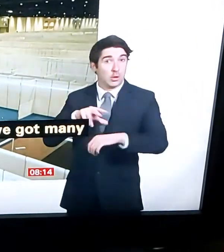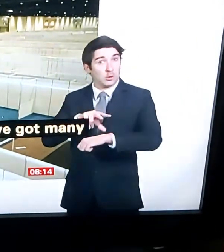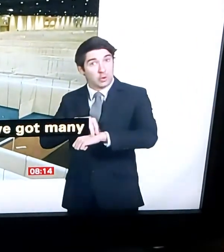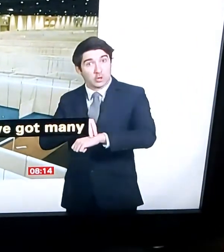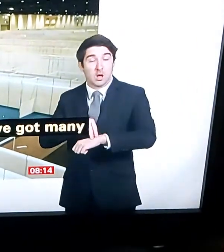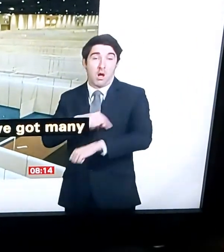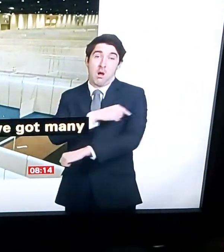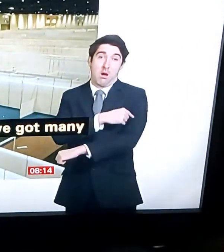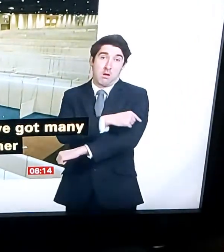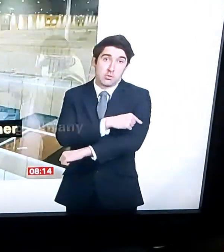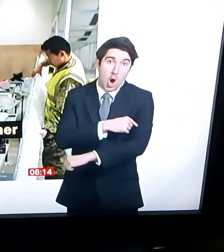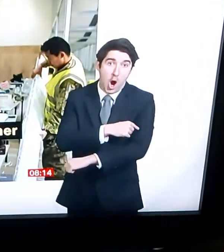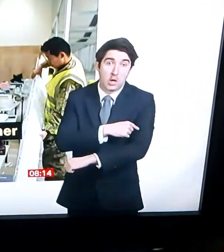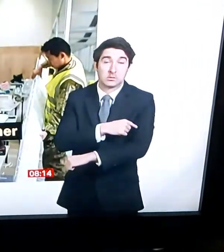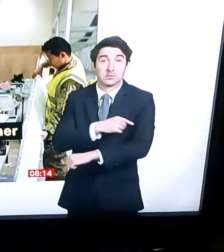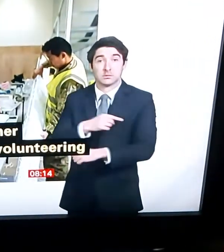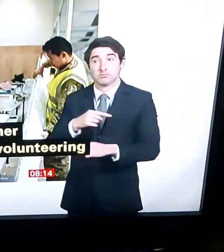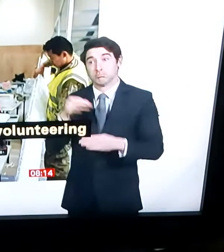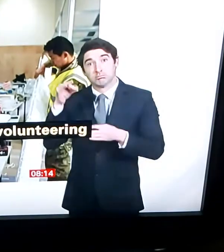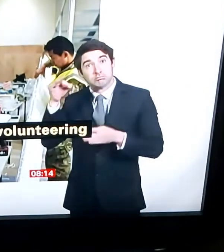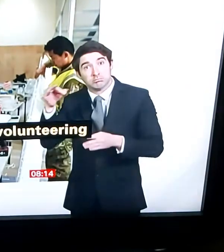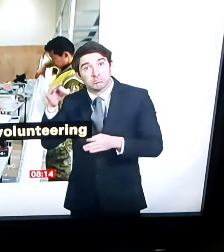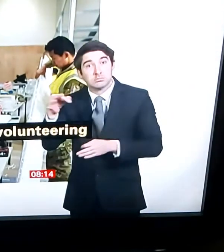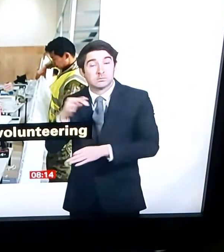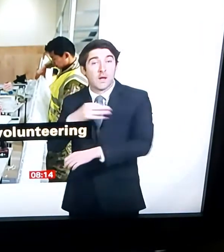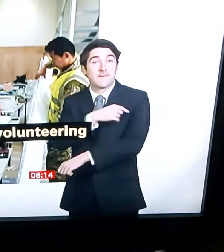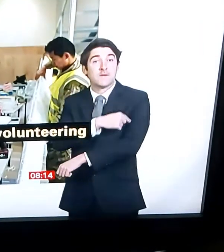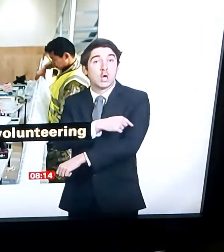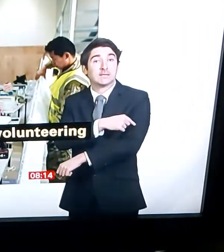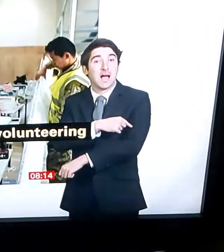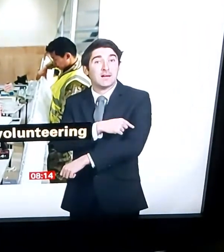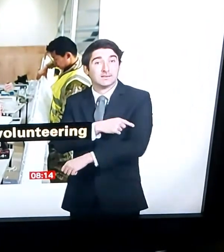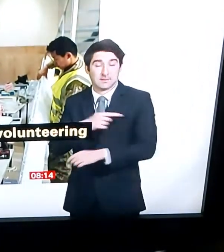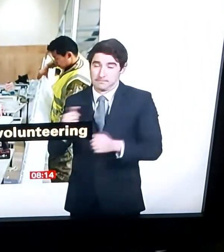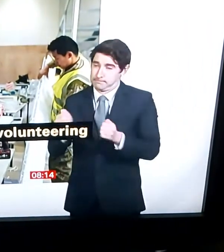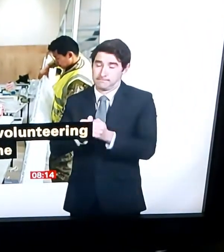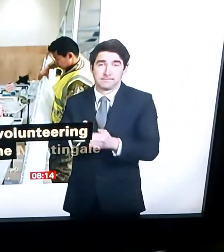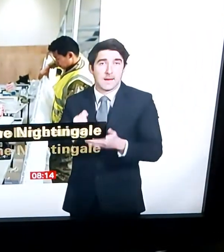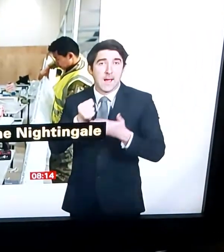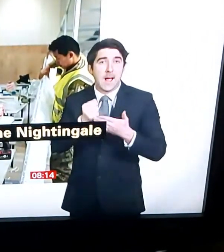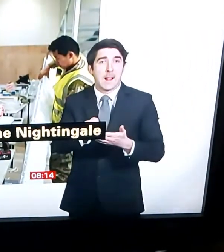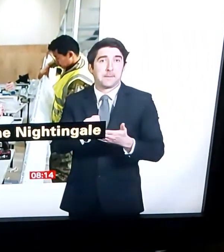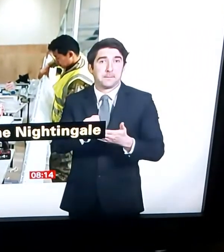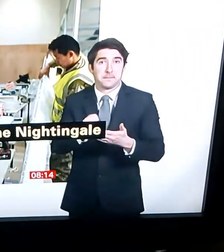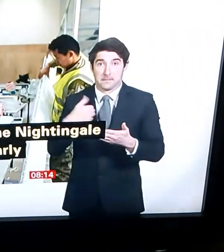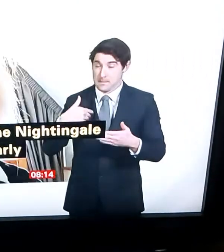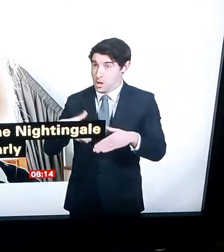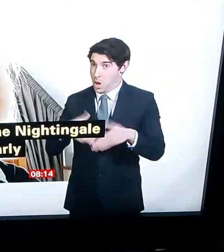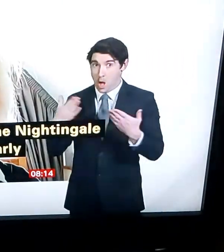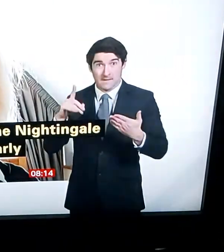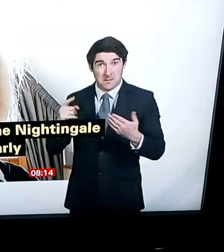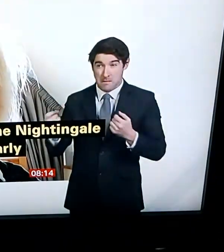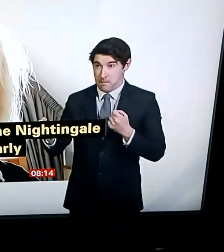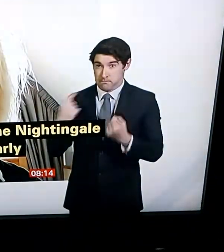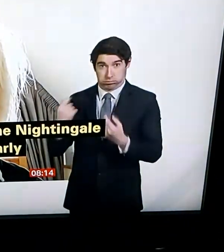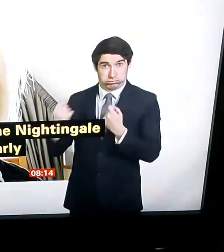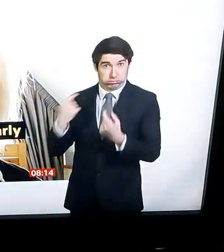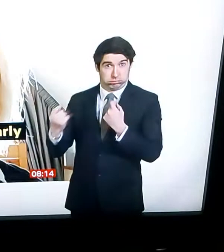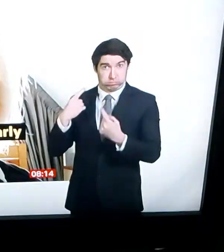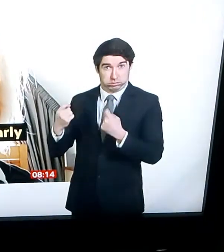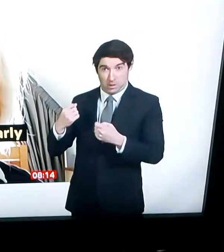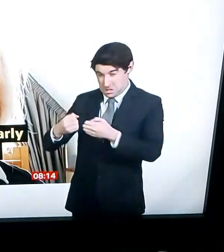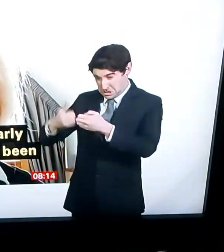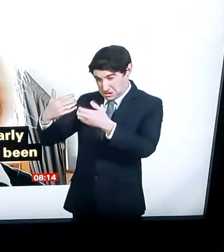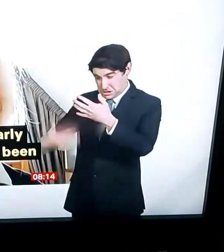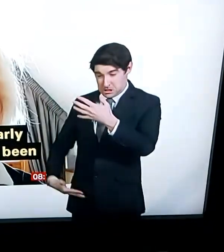volunteering to come and work at the Nightingale Hospital. I'm particularly grateful. My DM box has been full over the weekend of